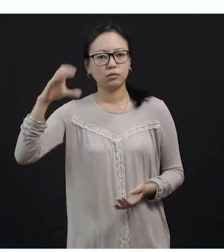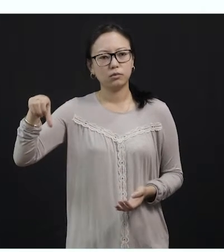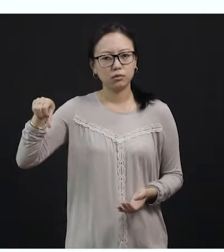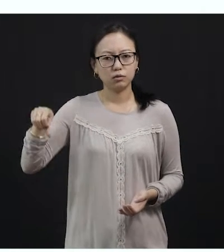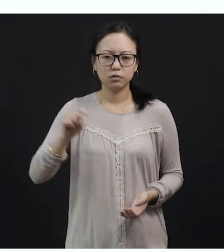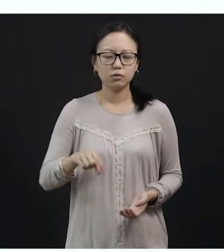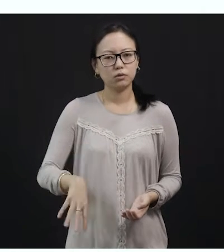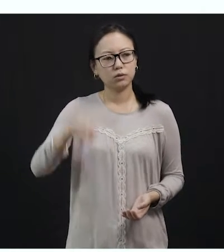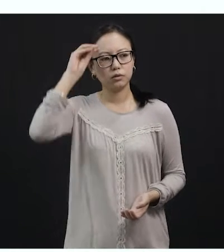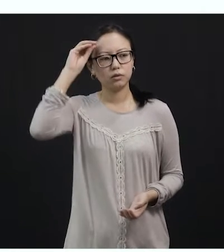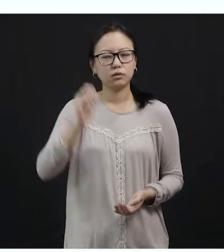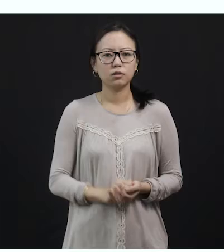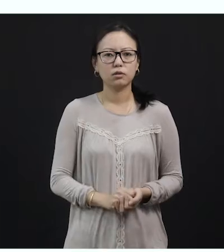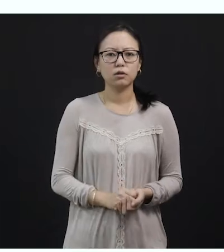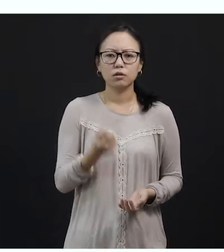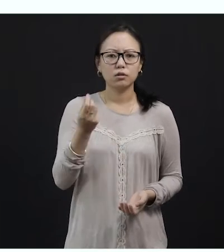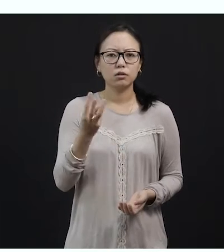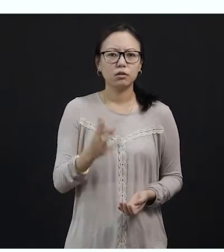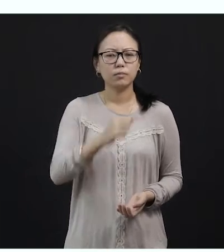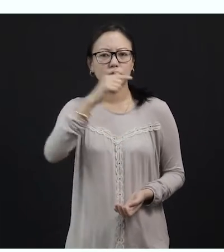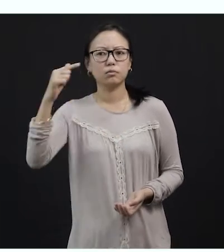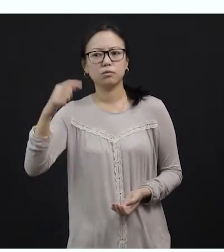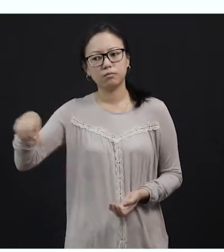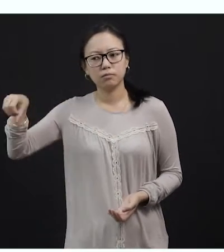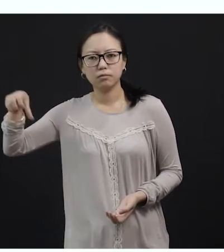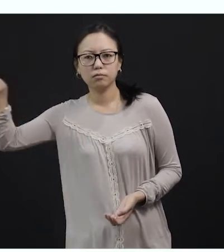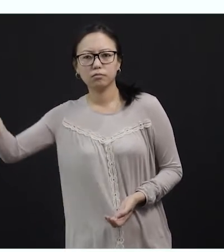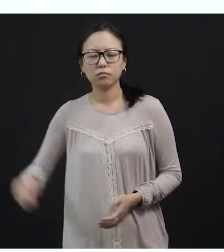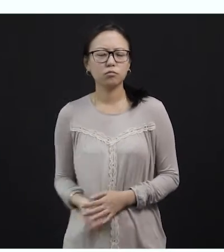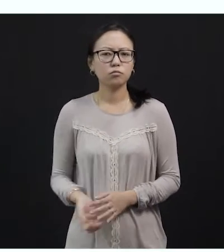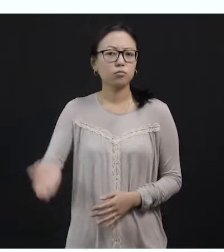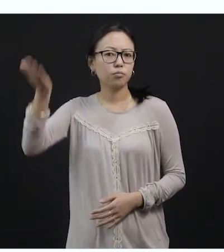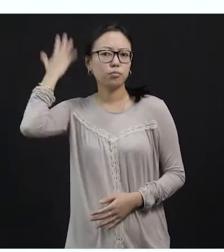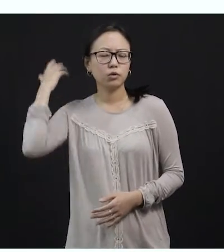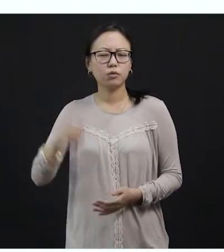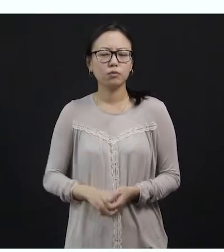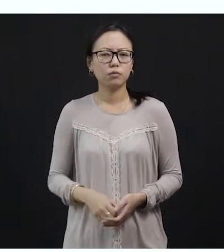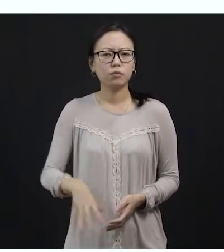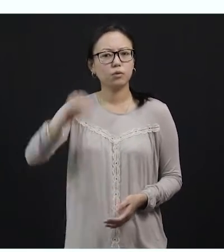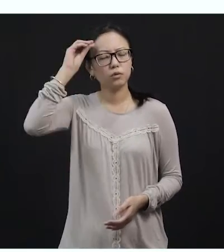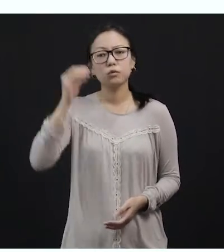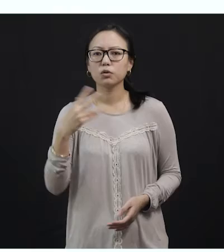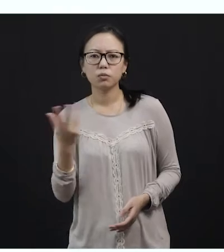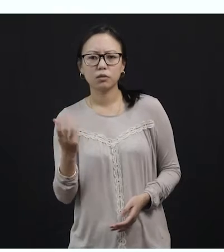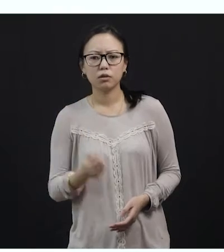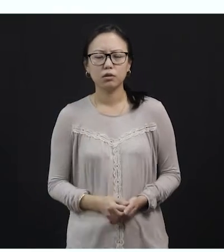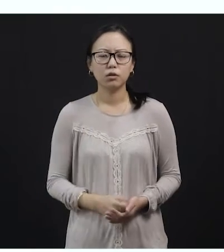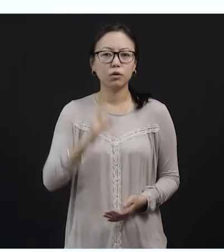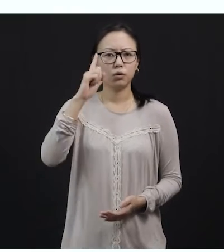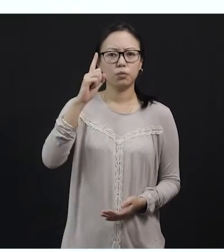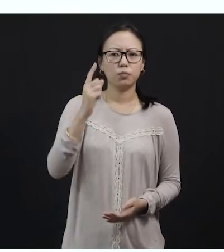9, numbers up to 99. So far we have studied single digit and two digit